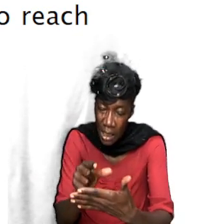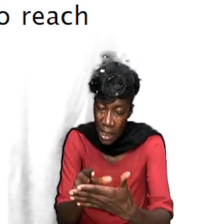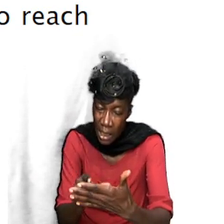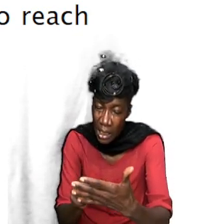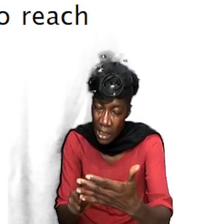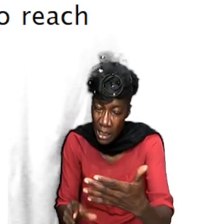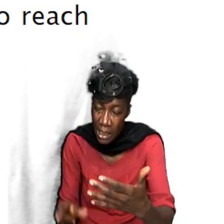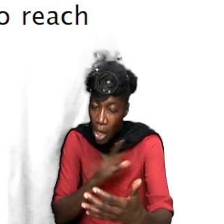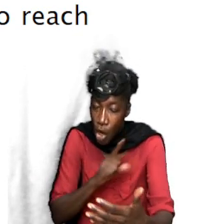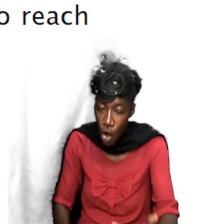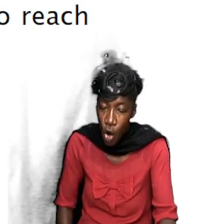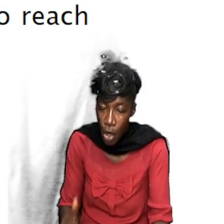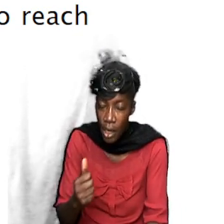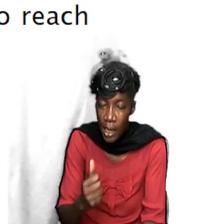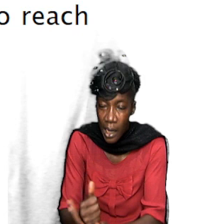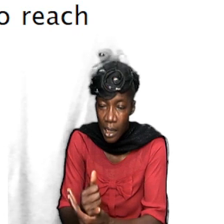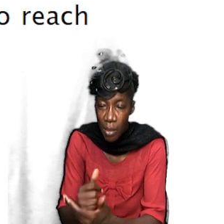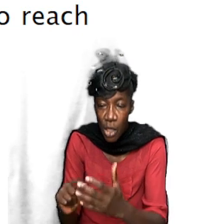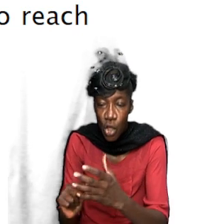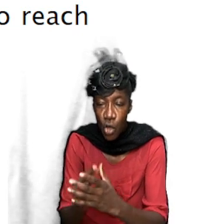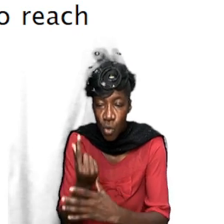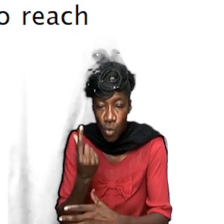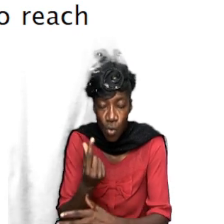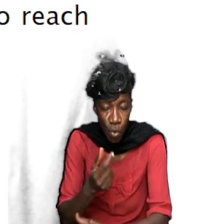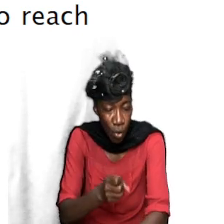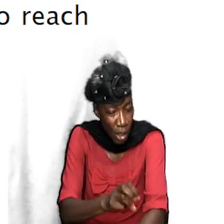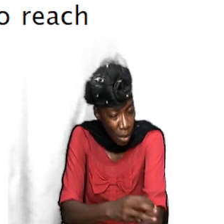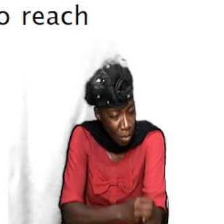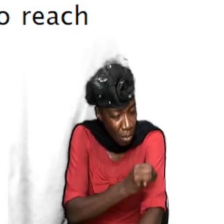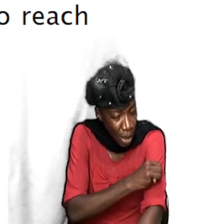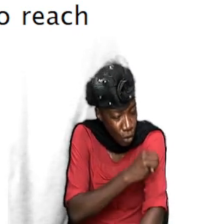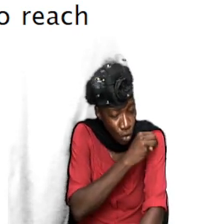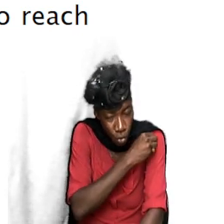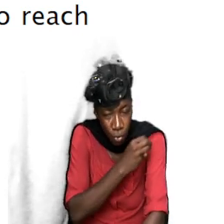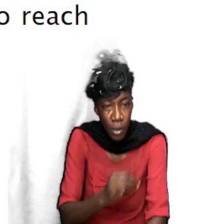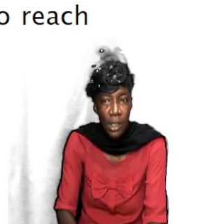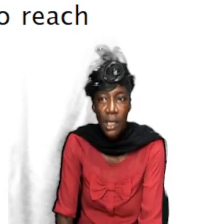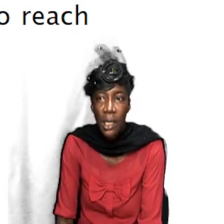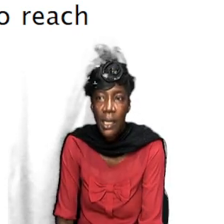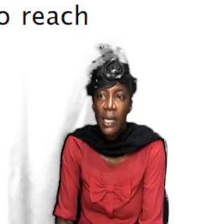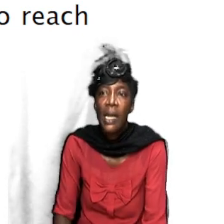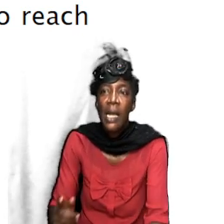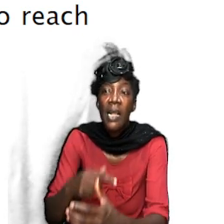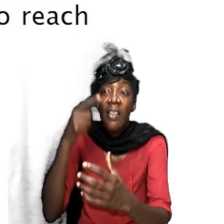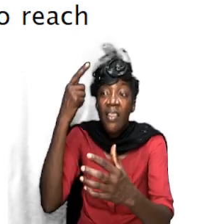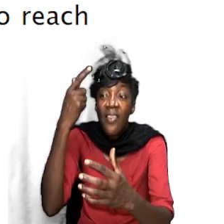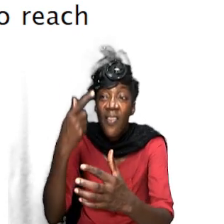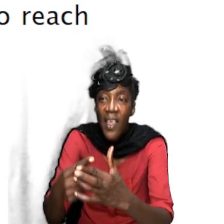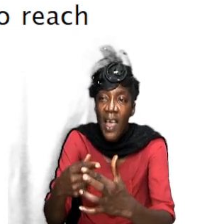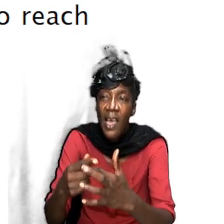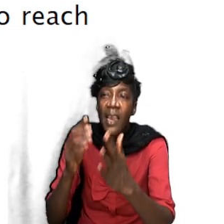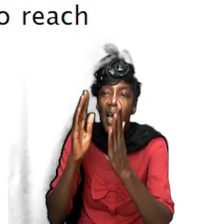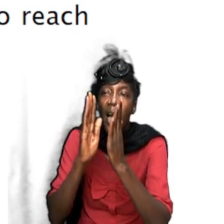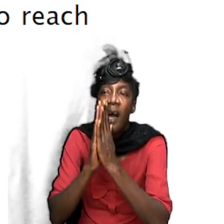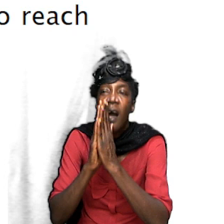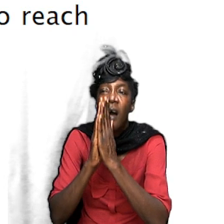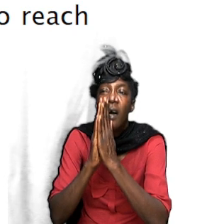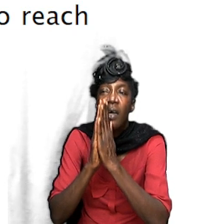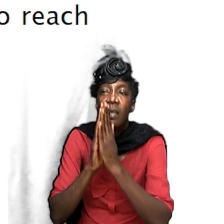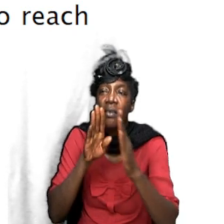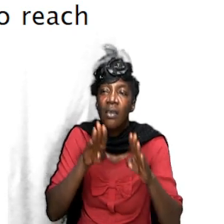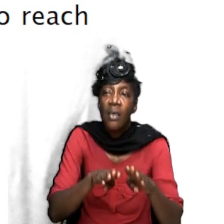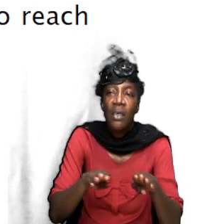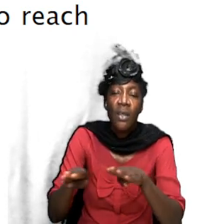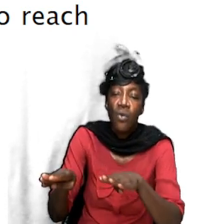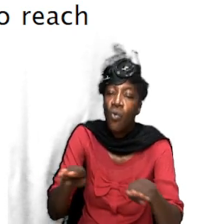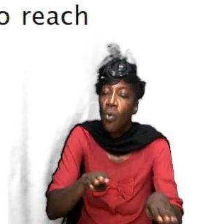grow in maturity. Then we should ask God for help us to walk in the